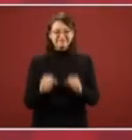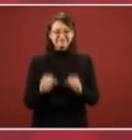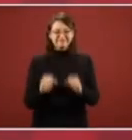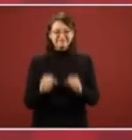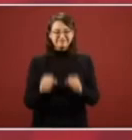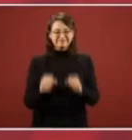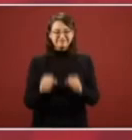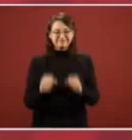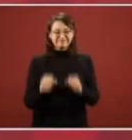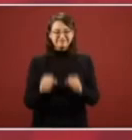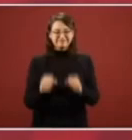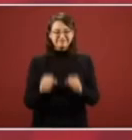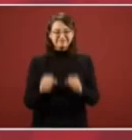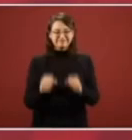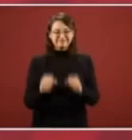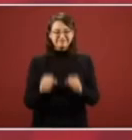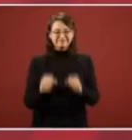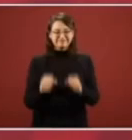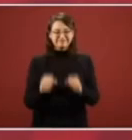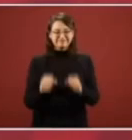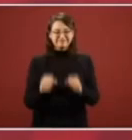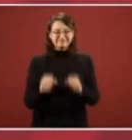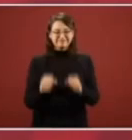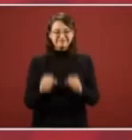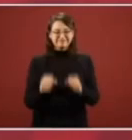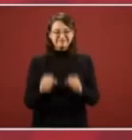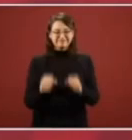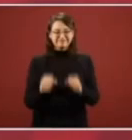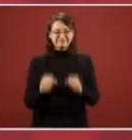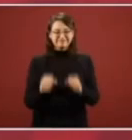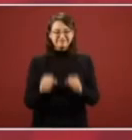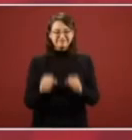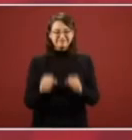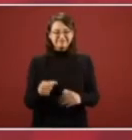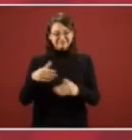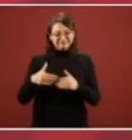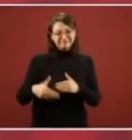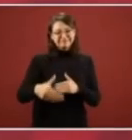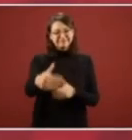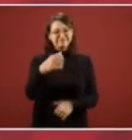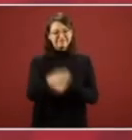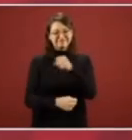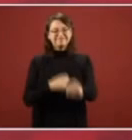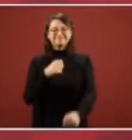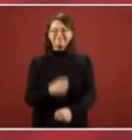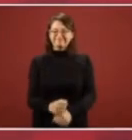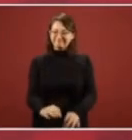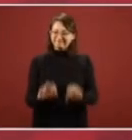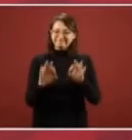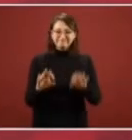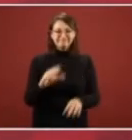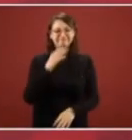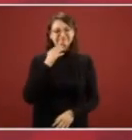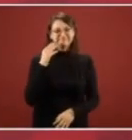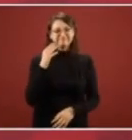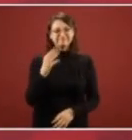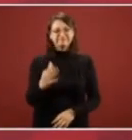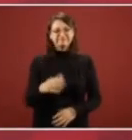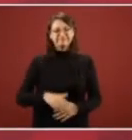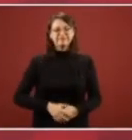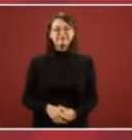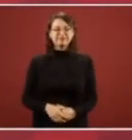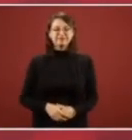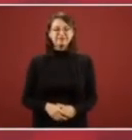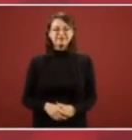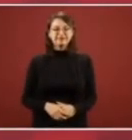We are absolutely sure that it is going to go well for us. Este año. This year. Ya